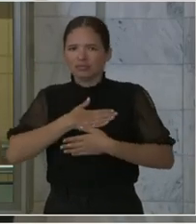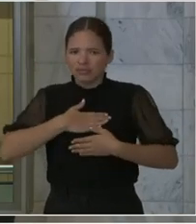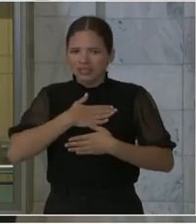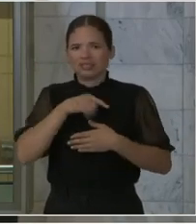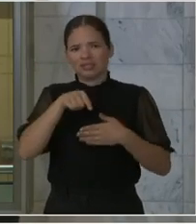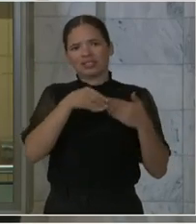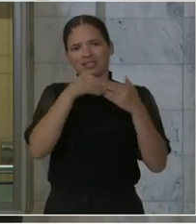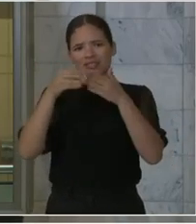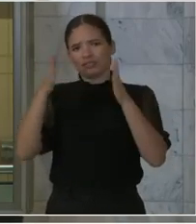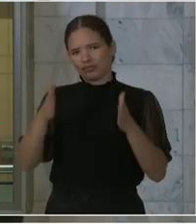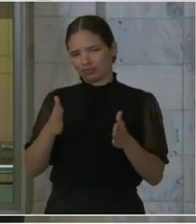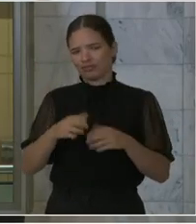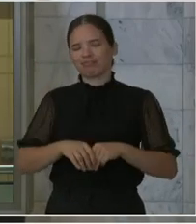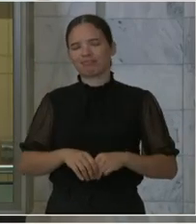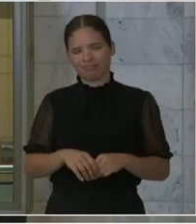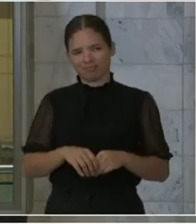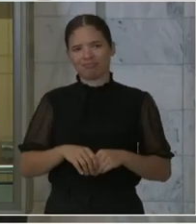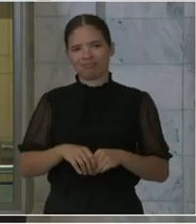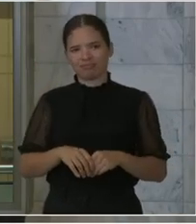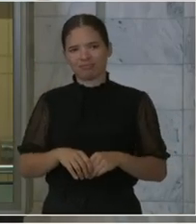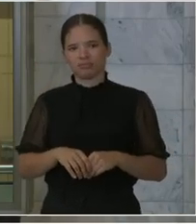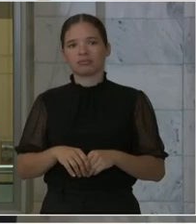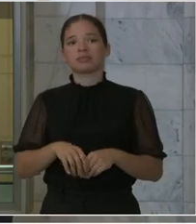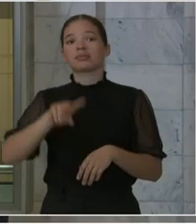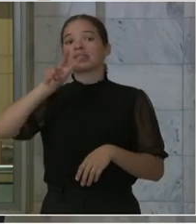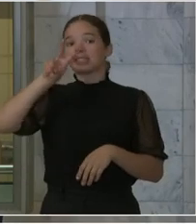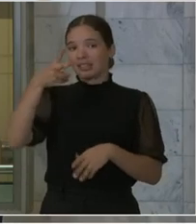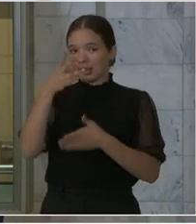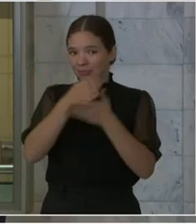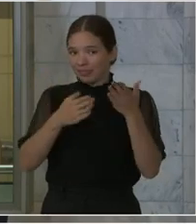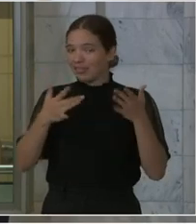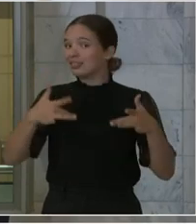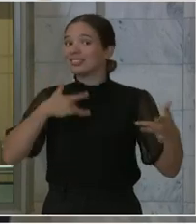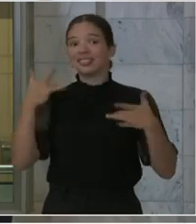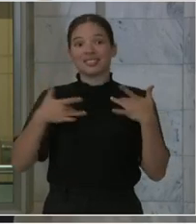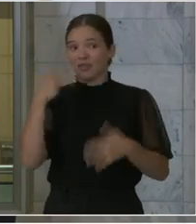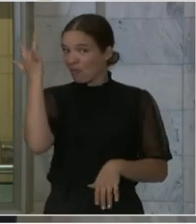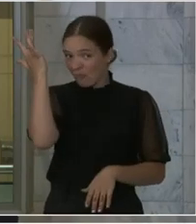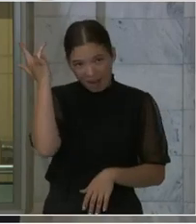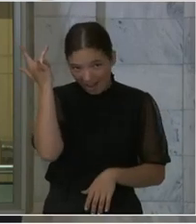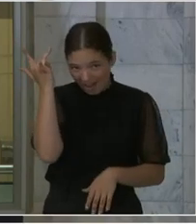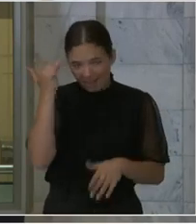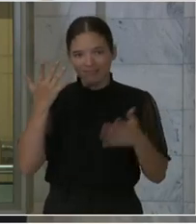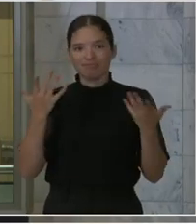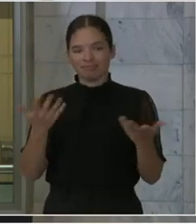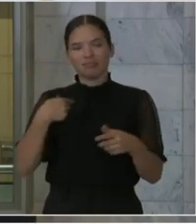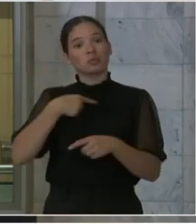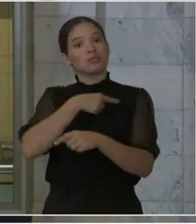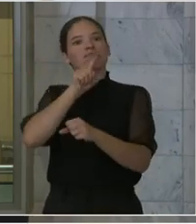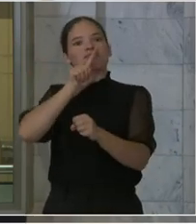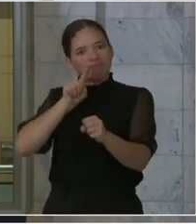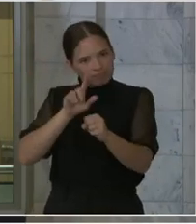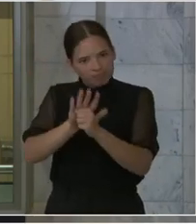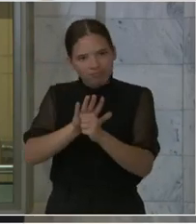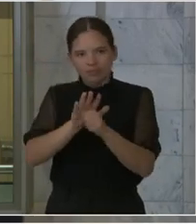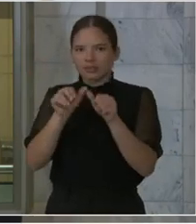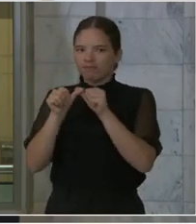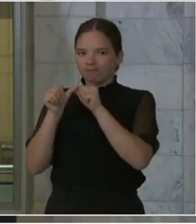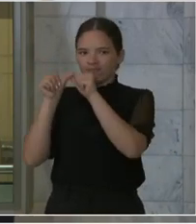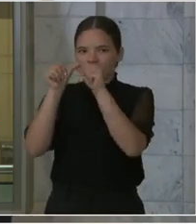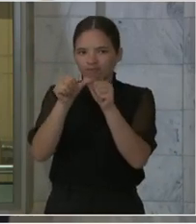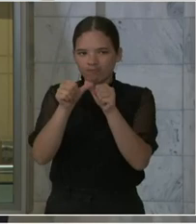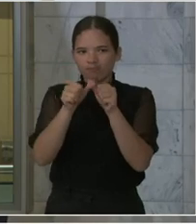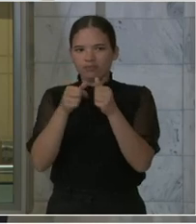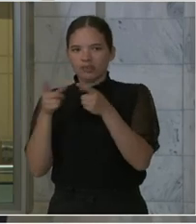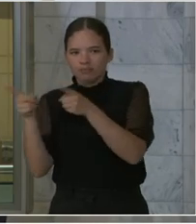thing in this agreement that has our members excited is that we have a commitment to continue to recruit and retain the